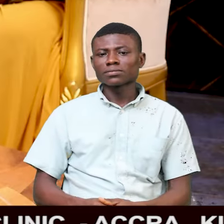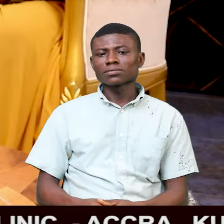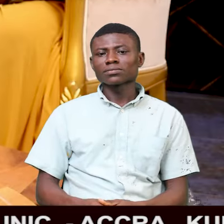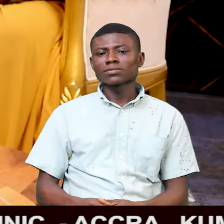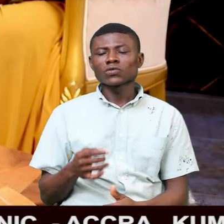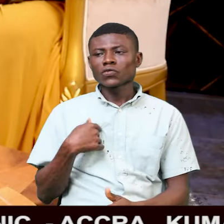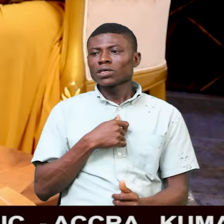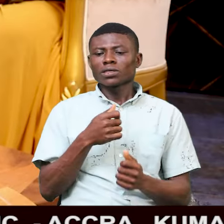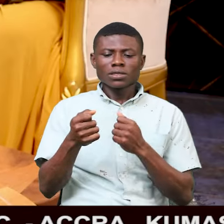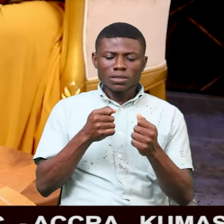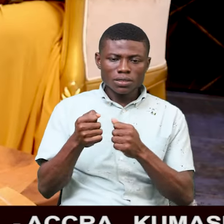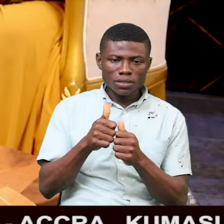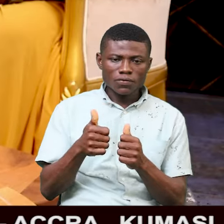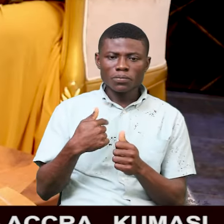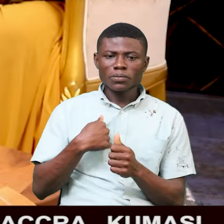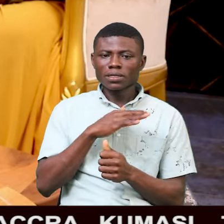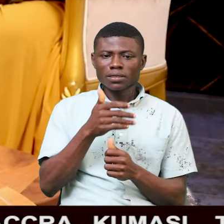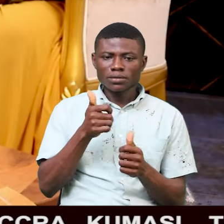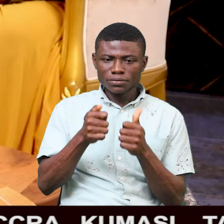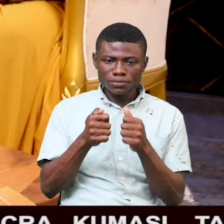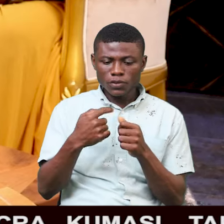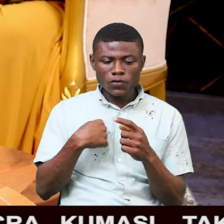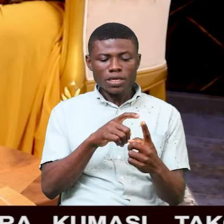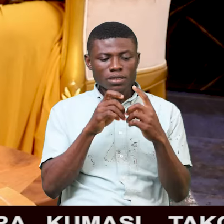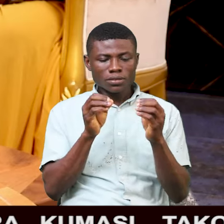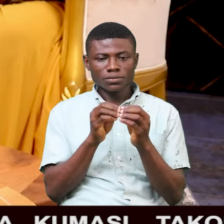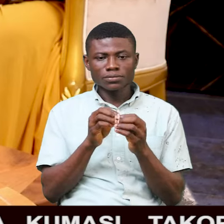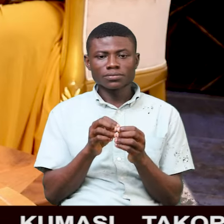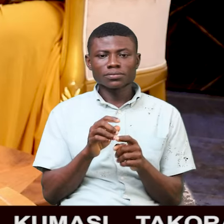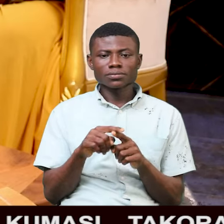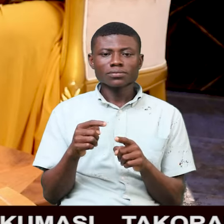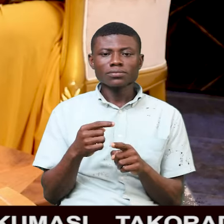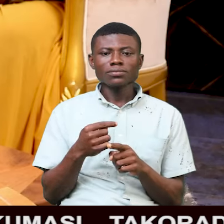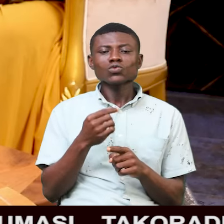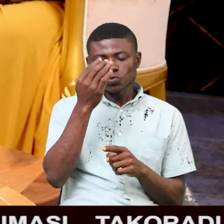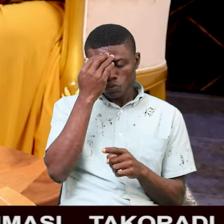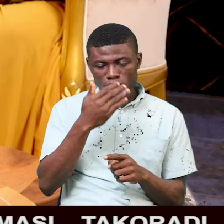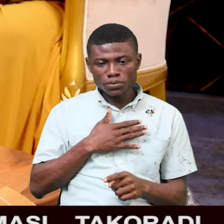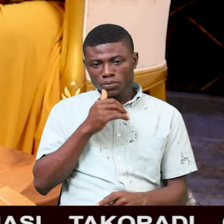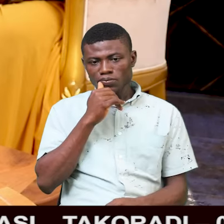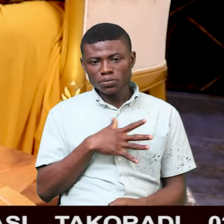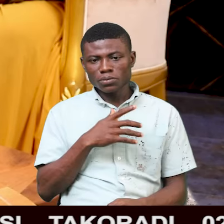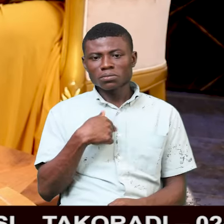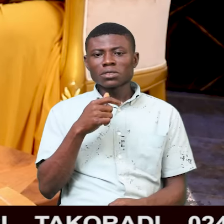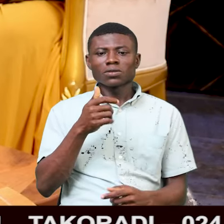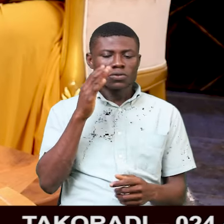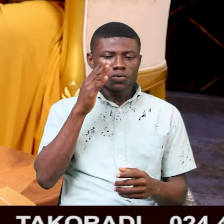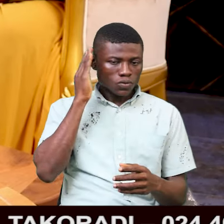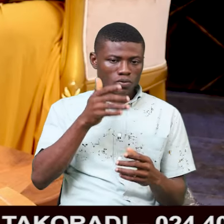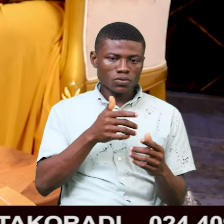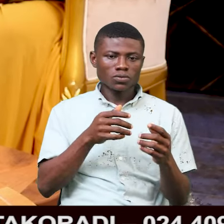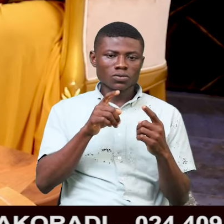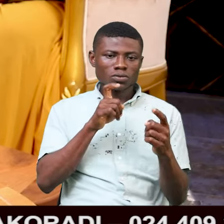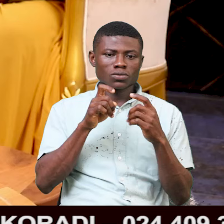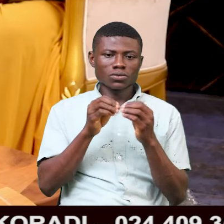your name. It will never happen. Ye bet be argue. Okay. So, when you saw it, may your bar, and see, I know a thing.